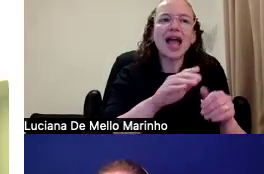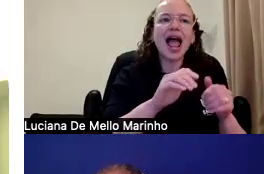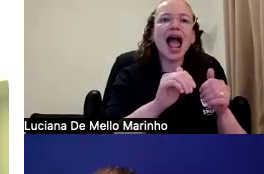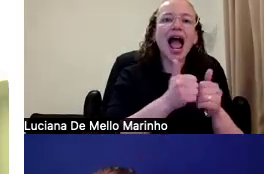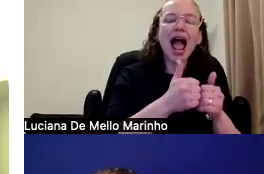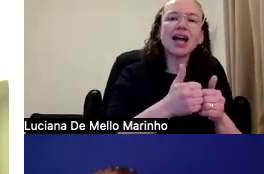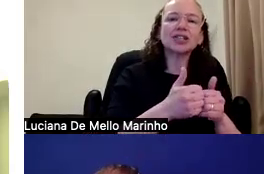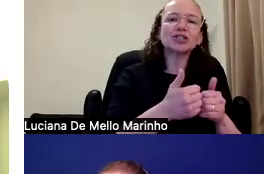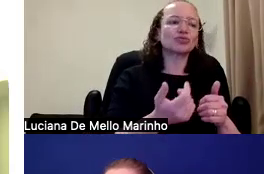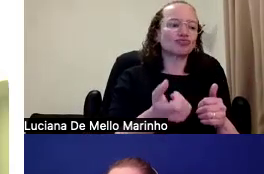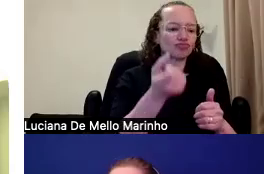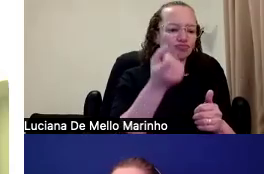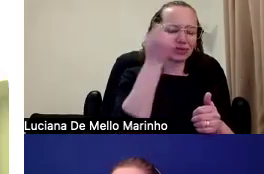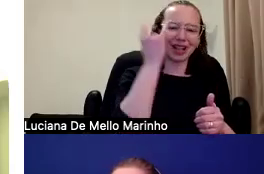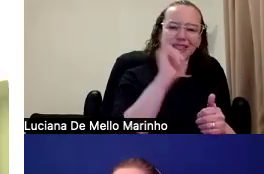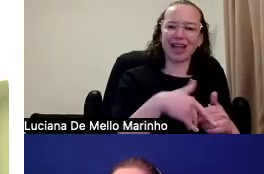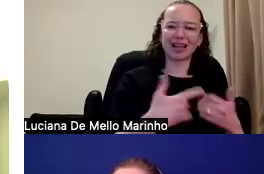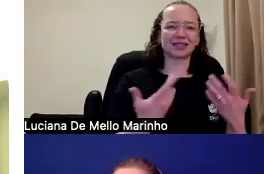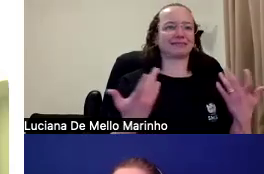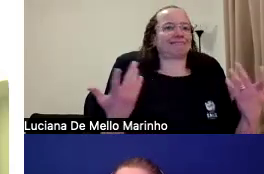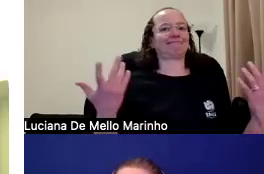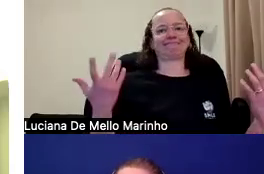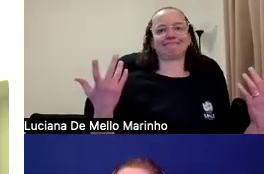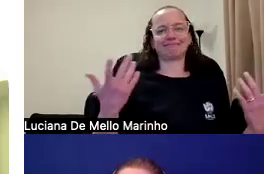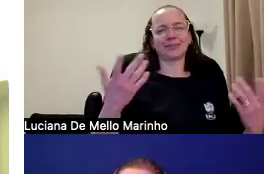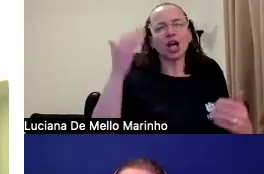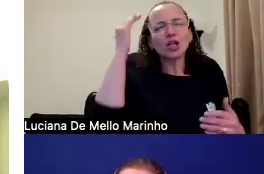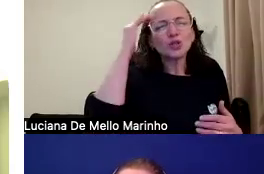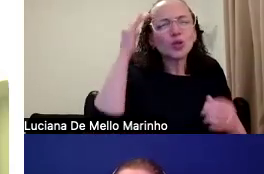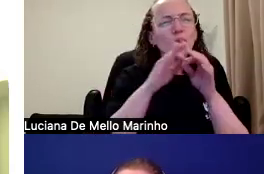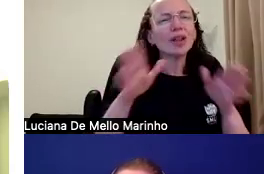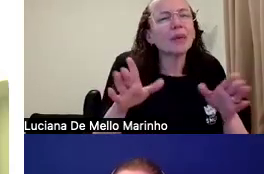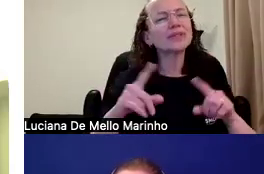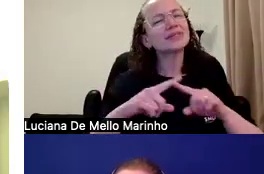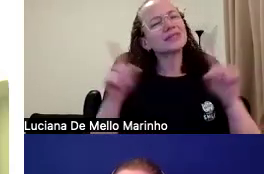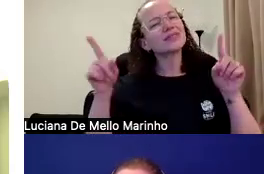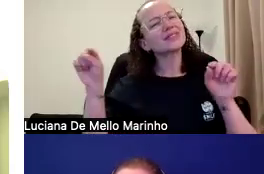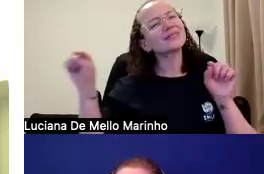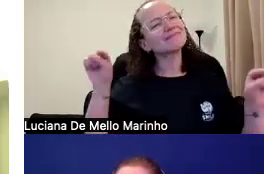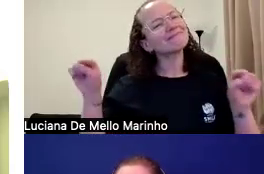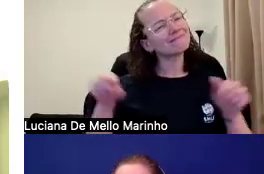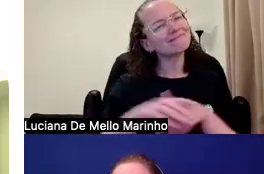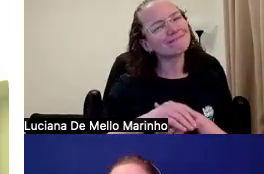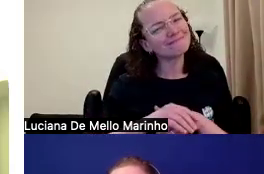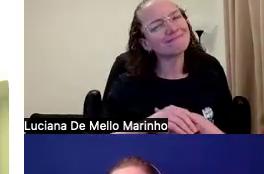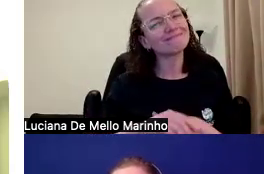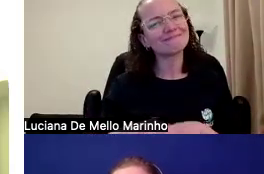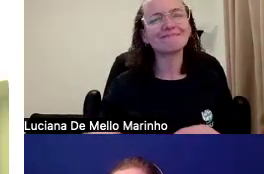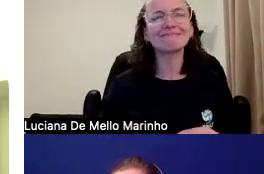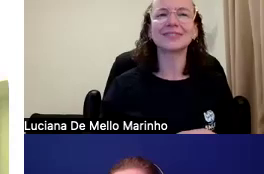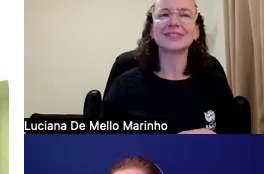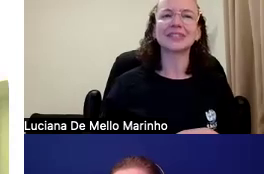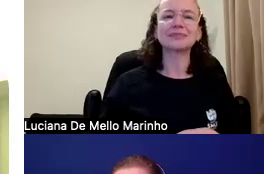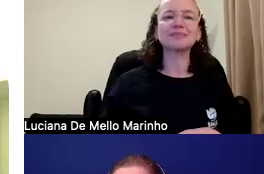setting, in a lab, how am I going to be able to understand what's going on? You know, and interpreters are